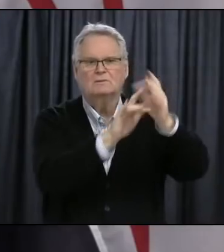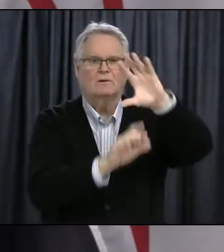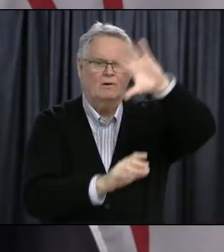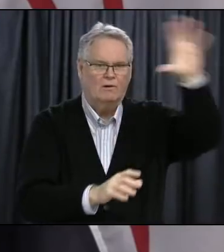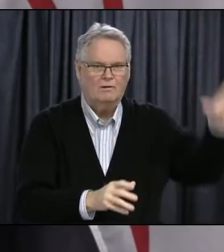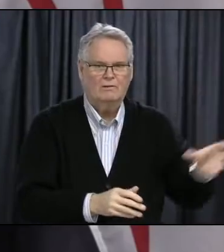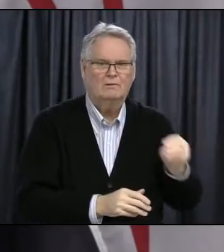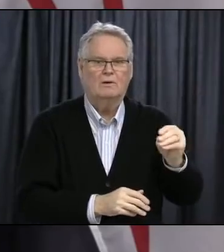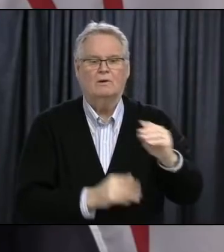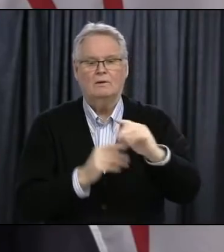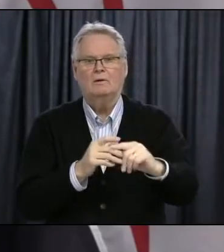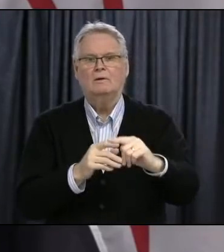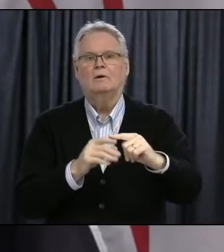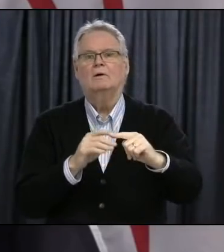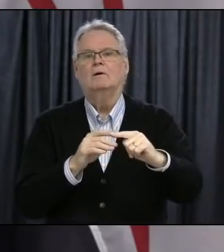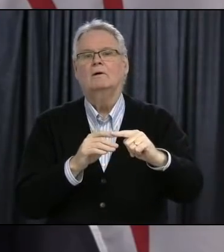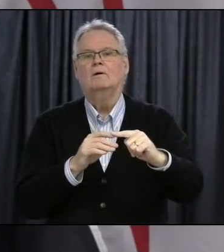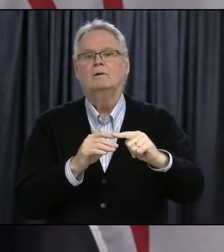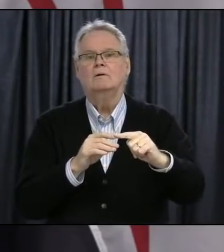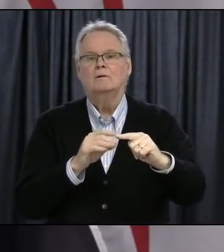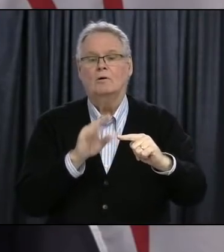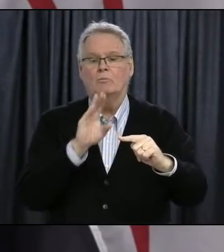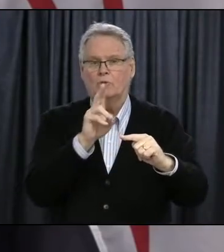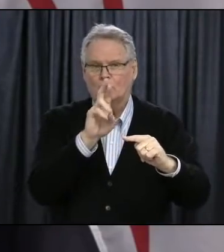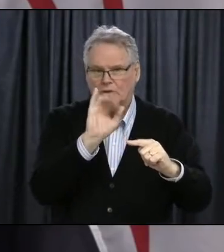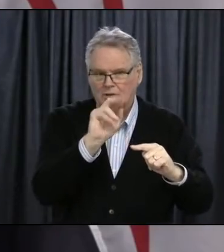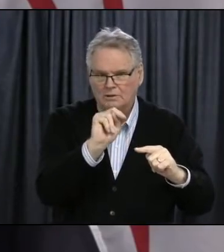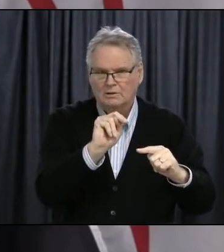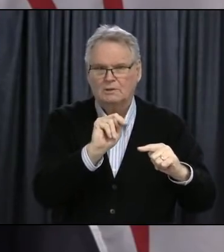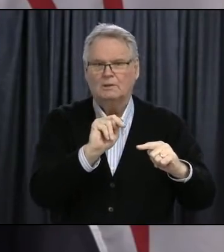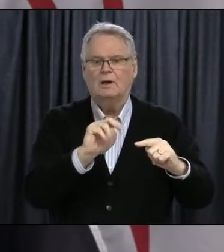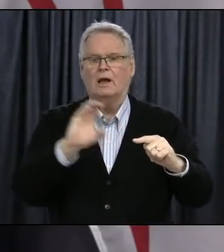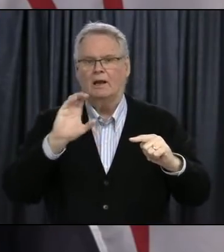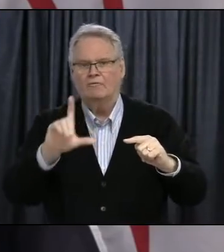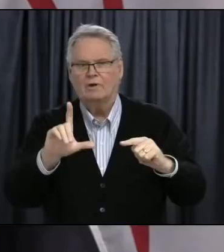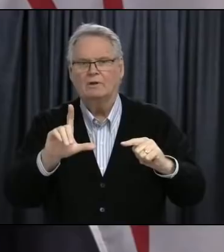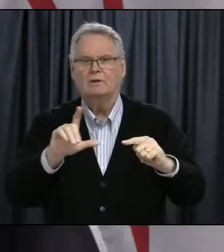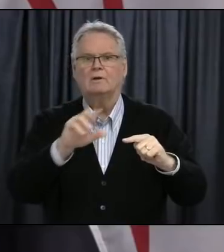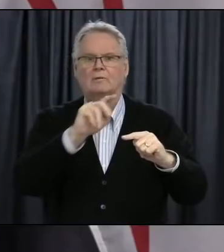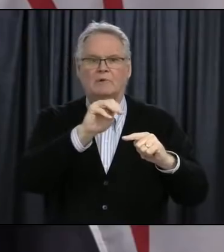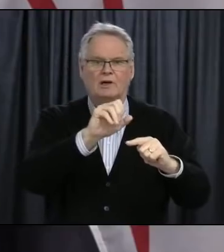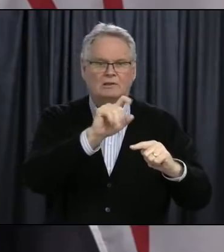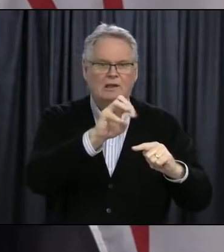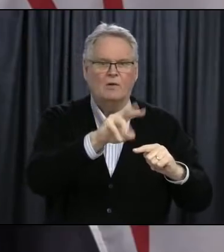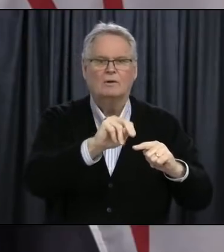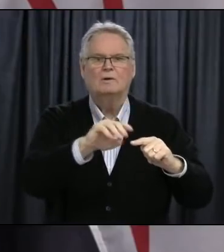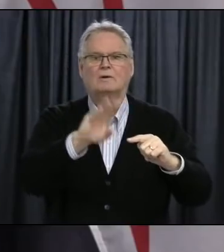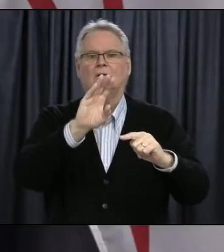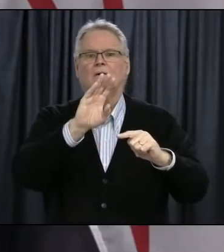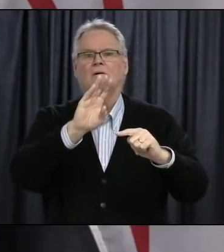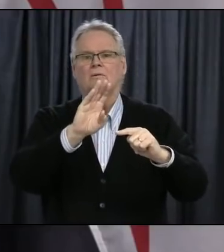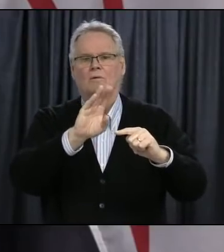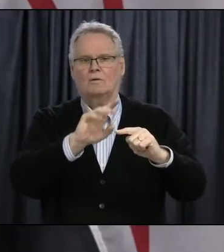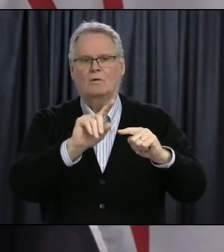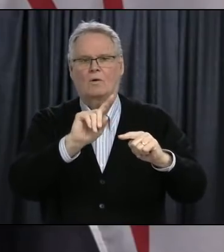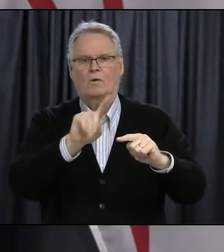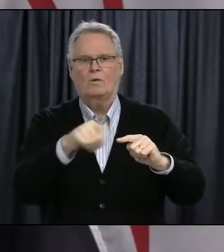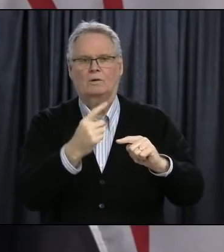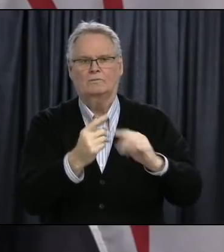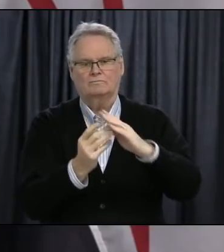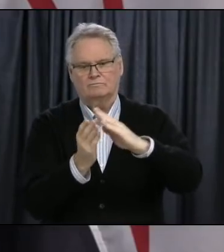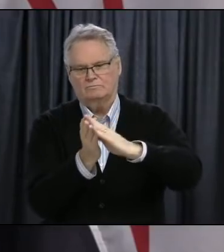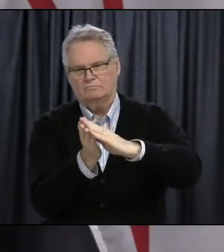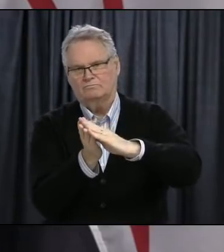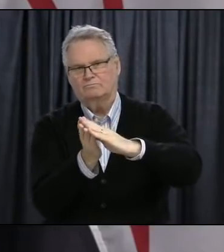Bonavista peninsulas, as well as Clarenville area and the Isthmus. If you live in these areas, you should stay at home as much